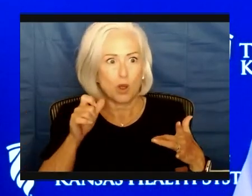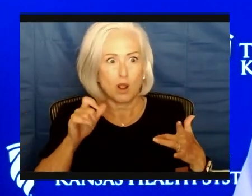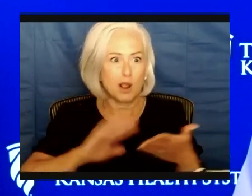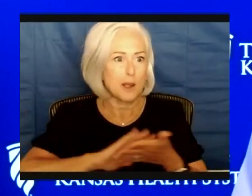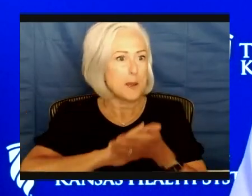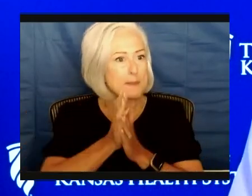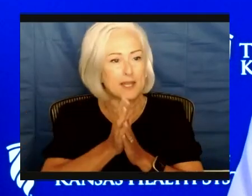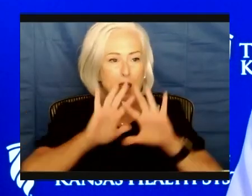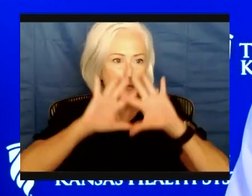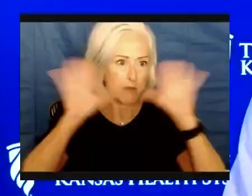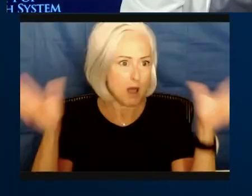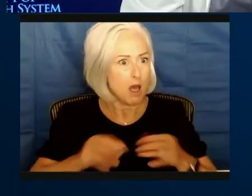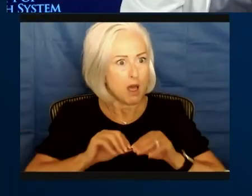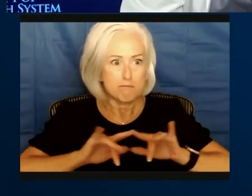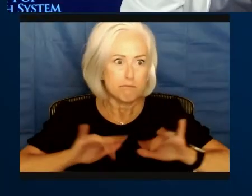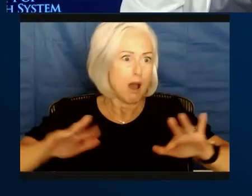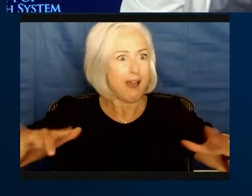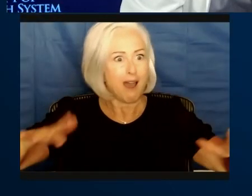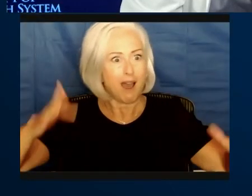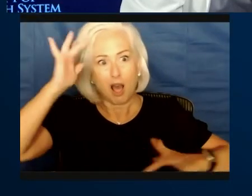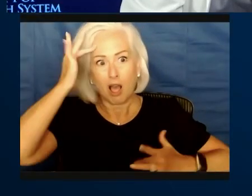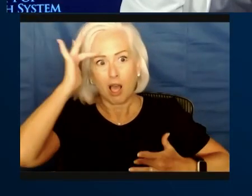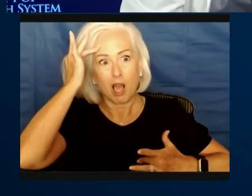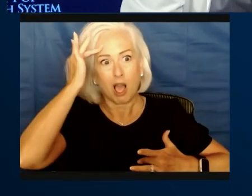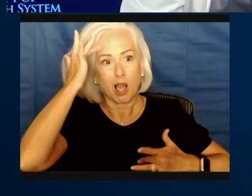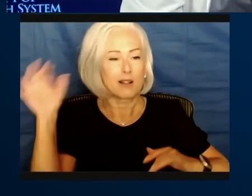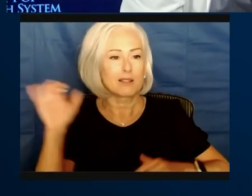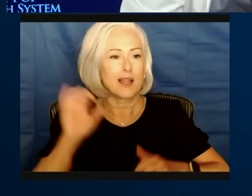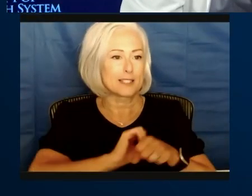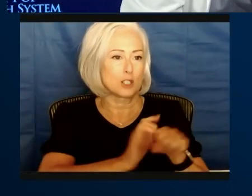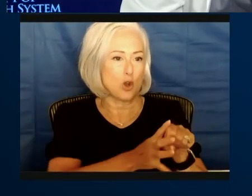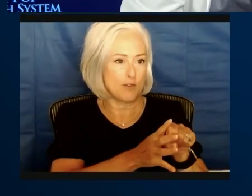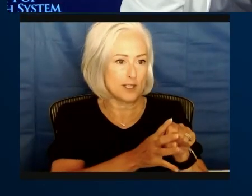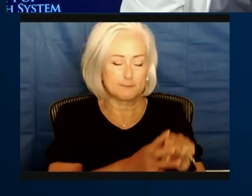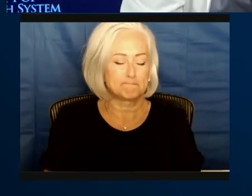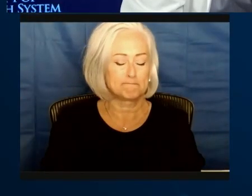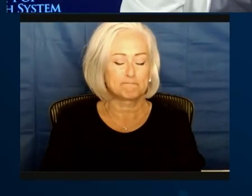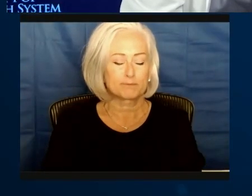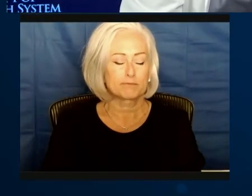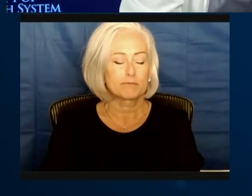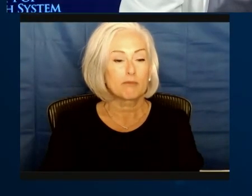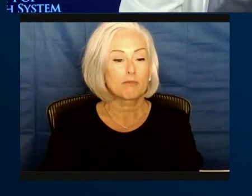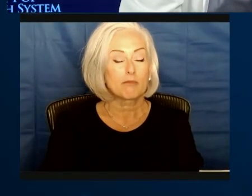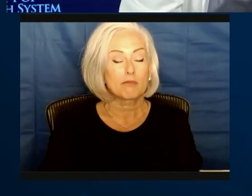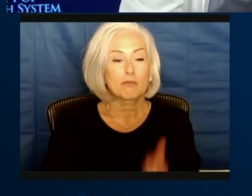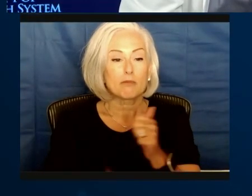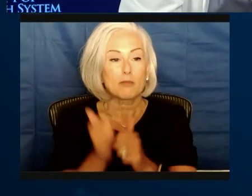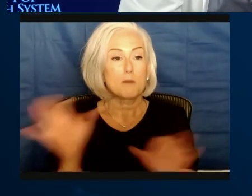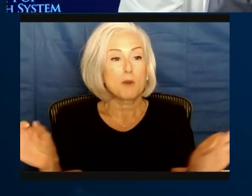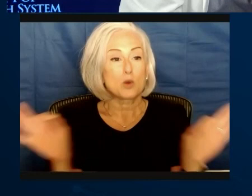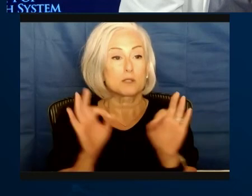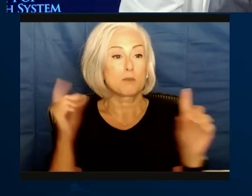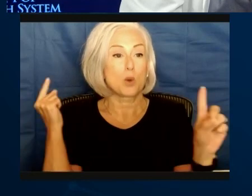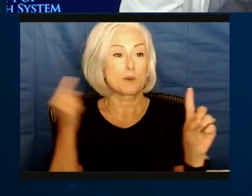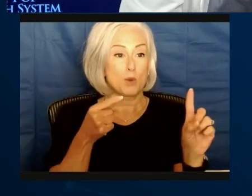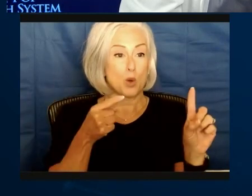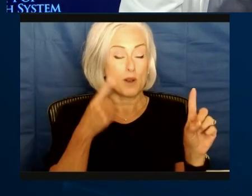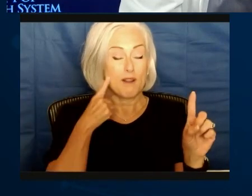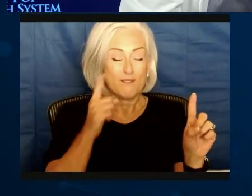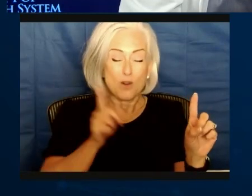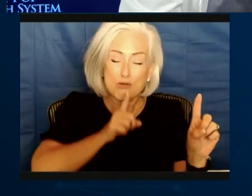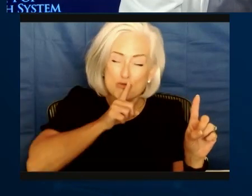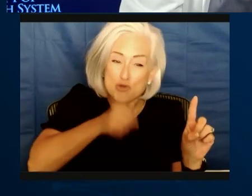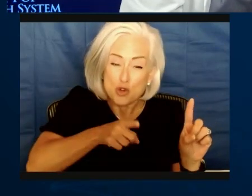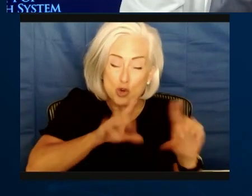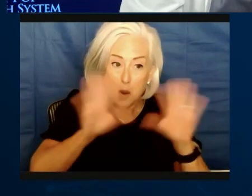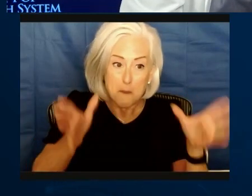as SARS-CoV-2. And I'll just say, I think you hit on the most important point. For a pandemic, for a true pandemic, you have to have